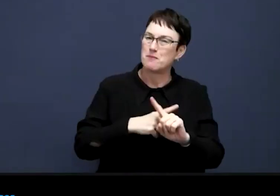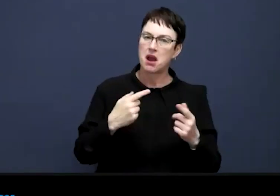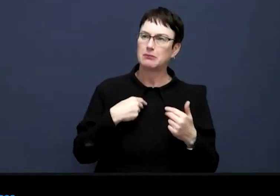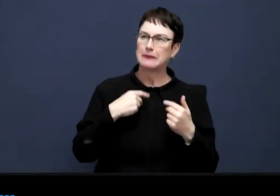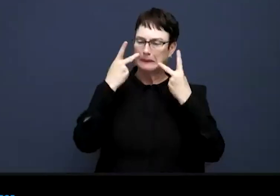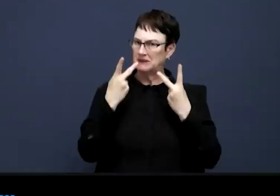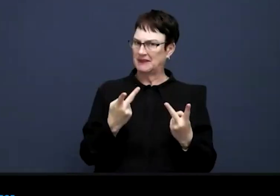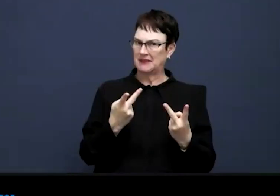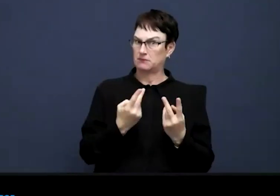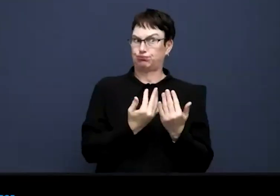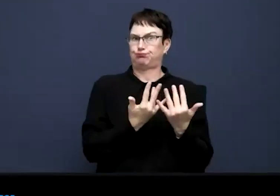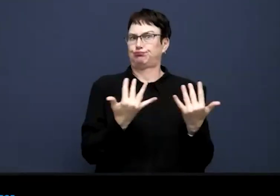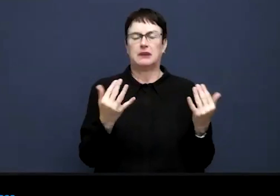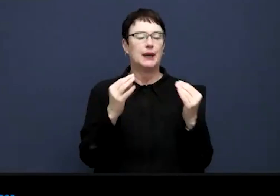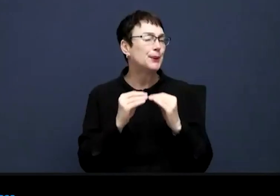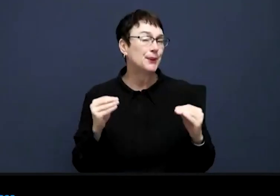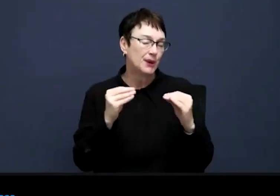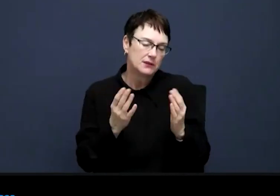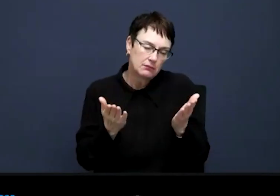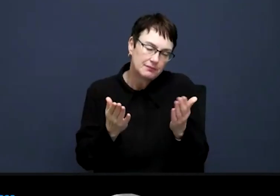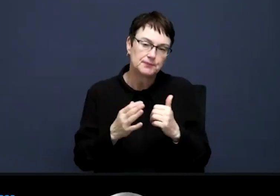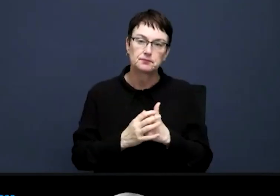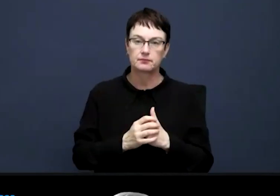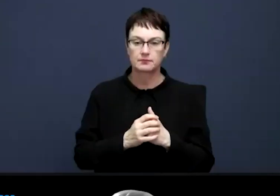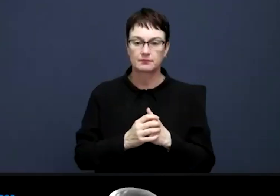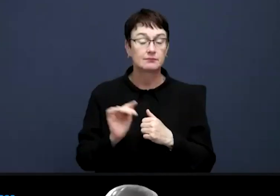And yes, we have a question here. Can we have the mic, please?